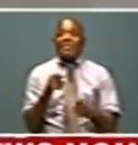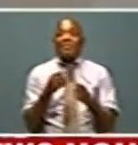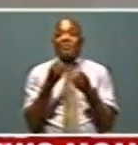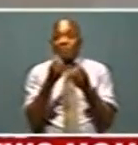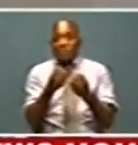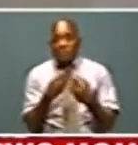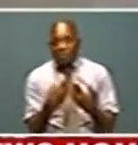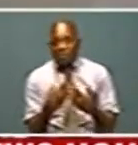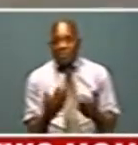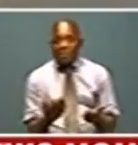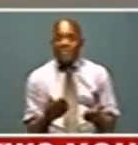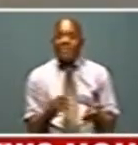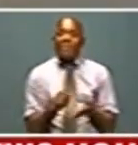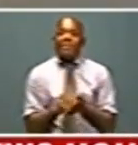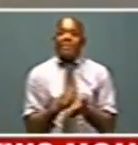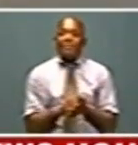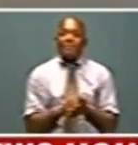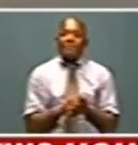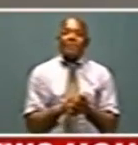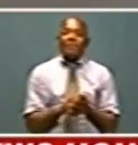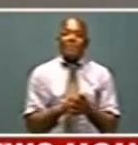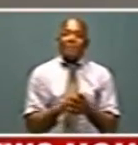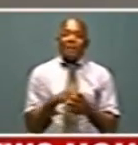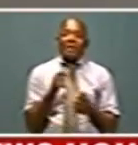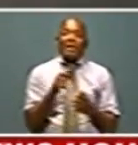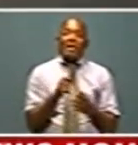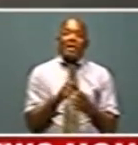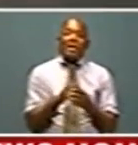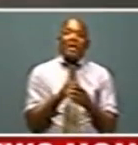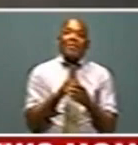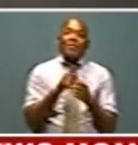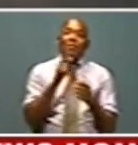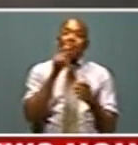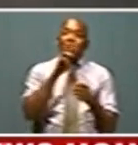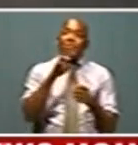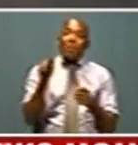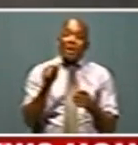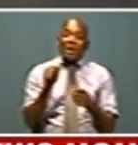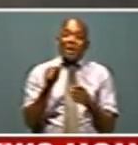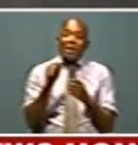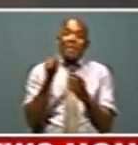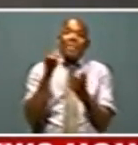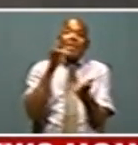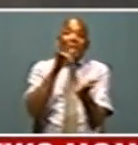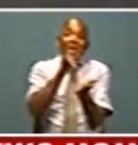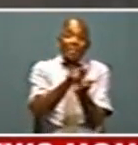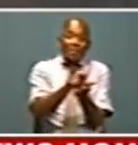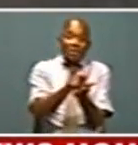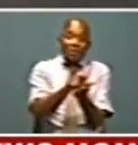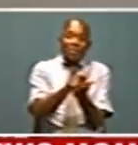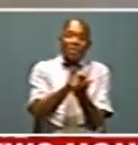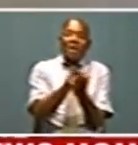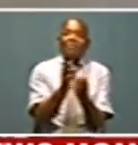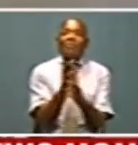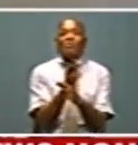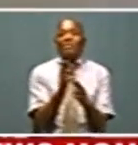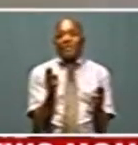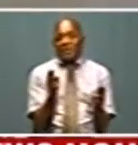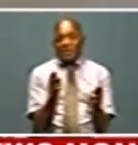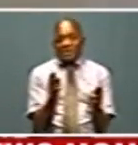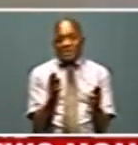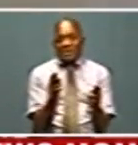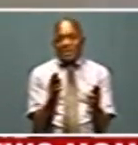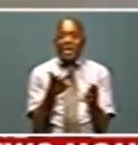me that the tarmac at the Wa Airport has